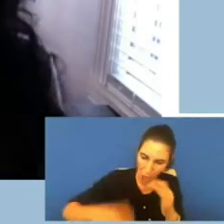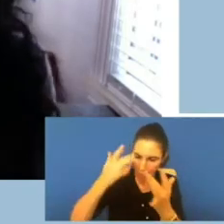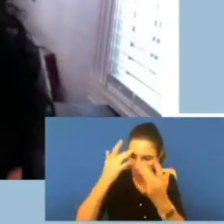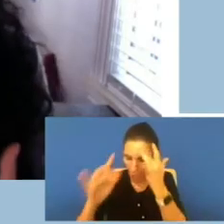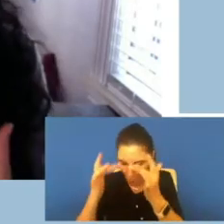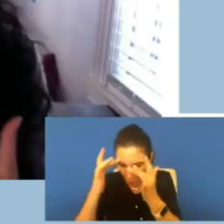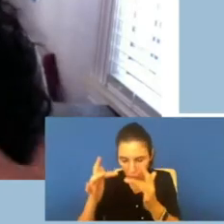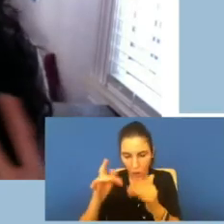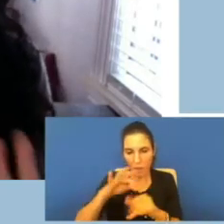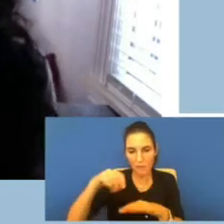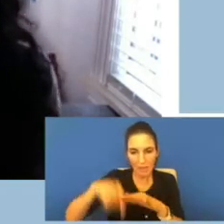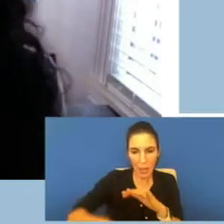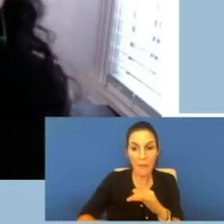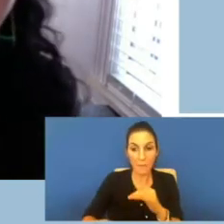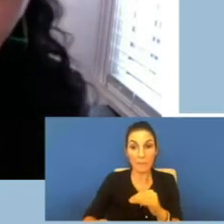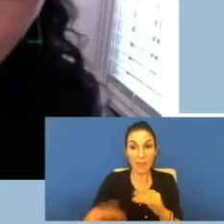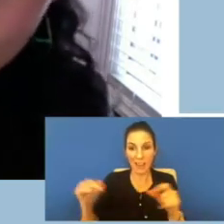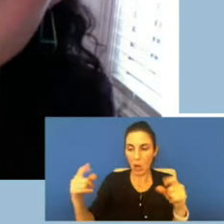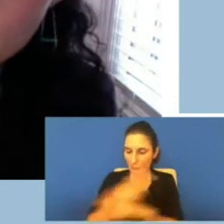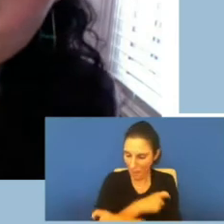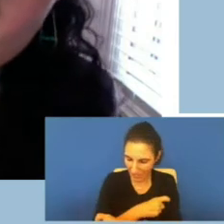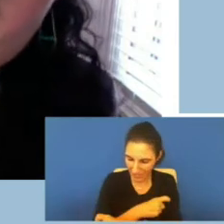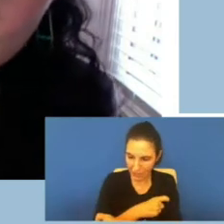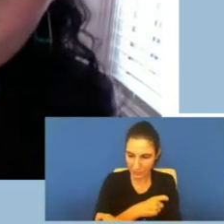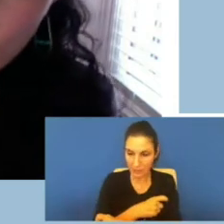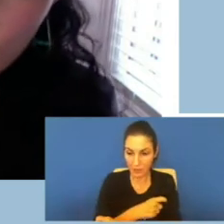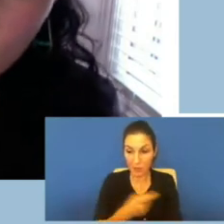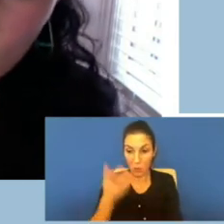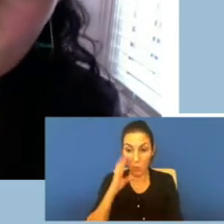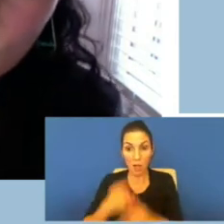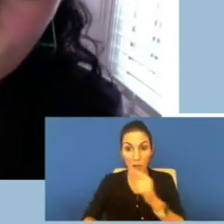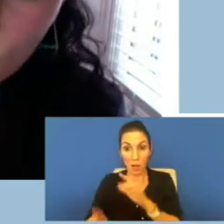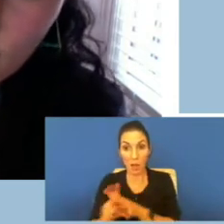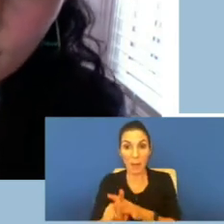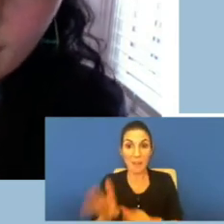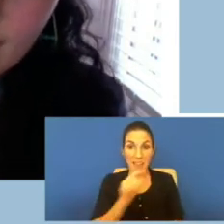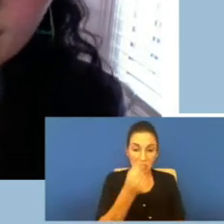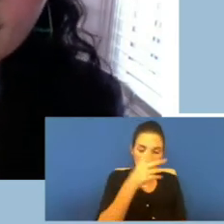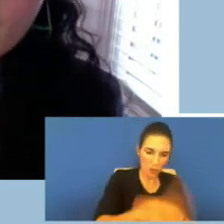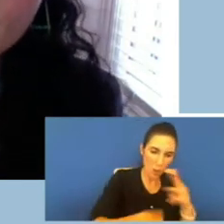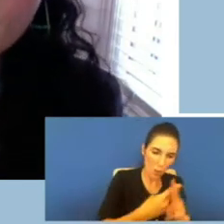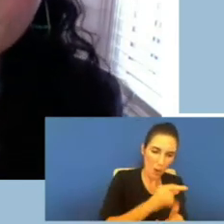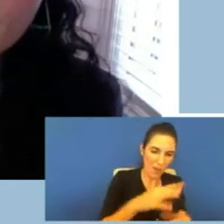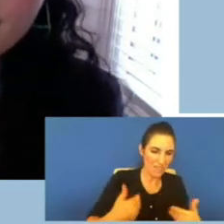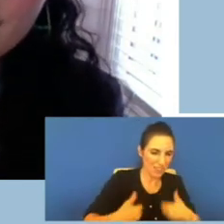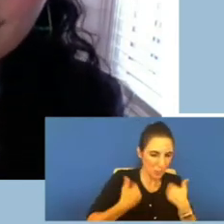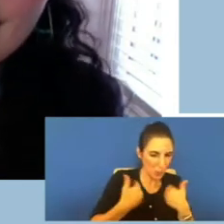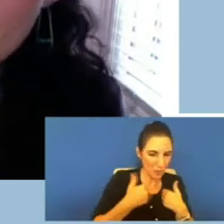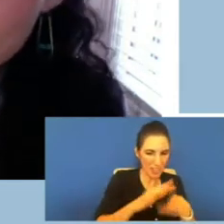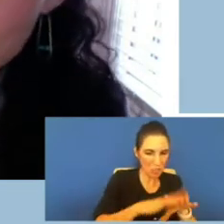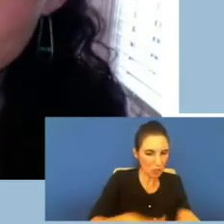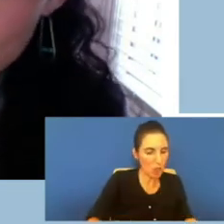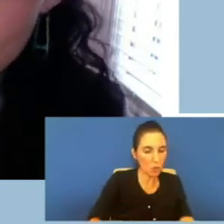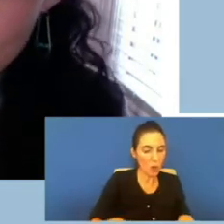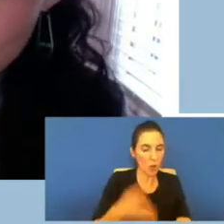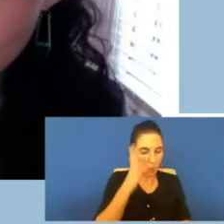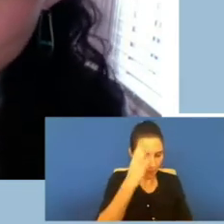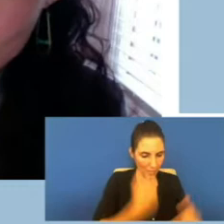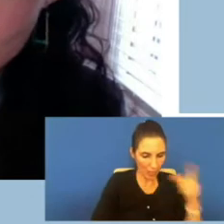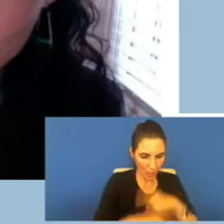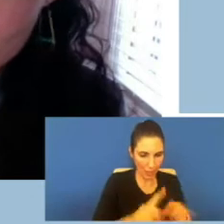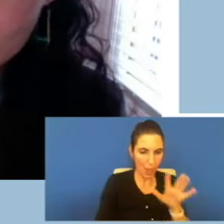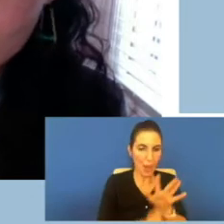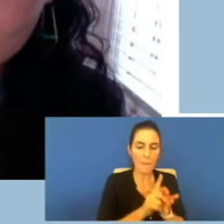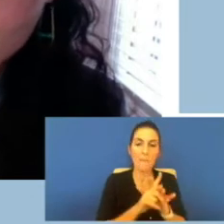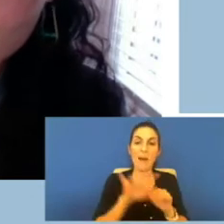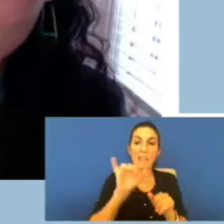forward. And there's an understanding of the world on the part of children and youth that comes forward that I think is the kind of learning that